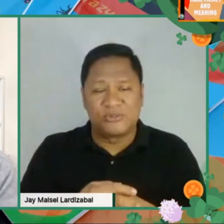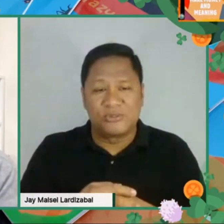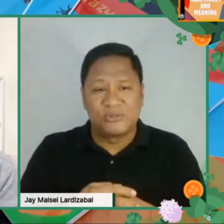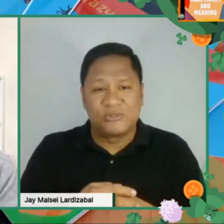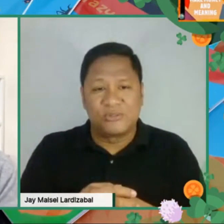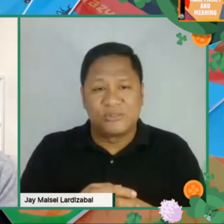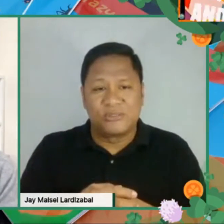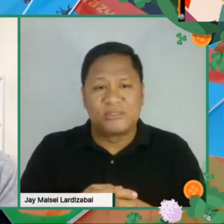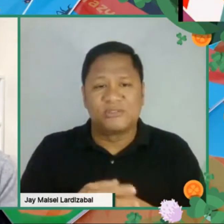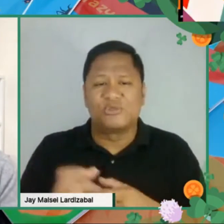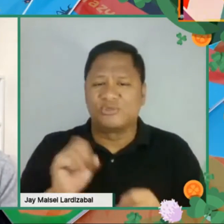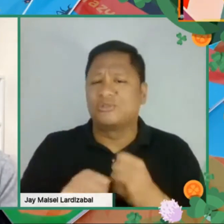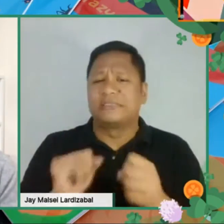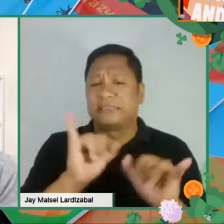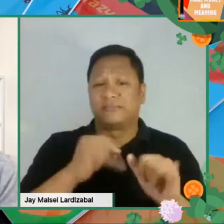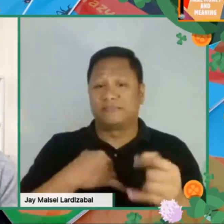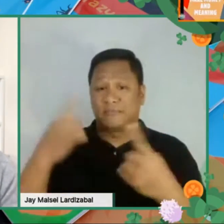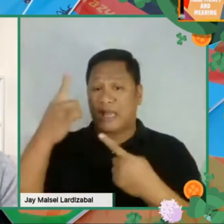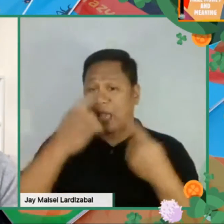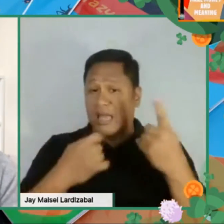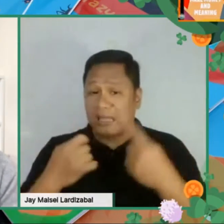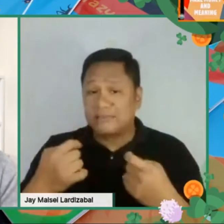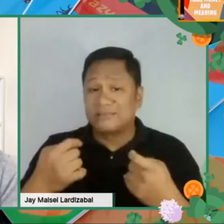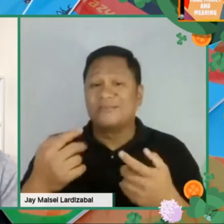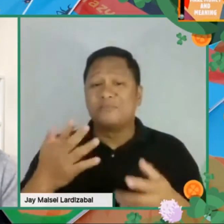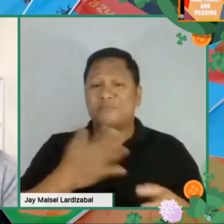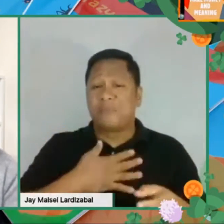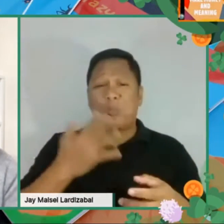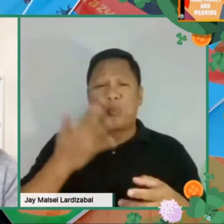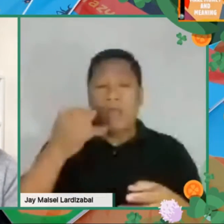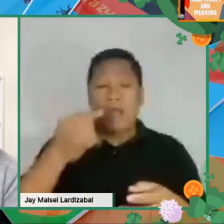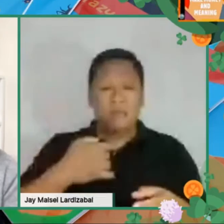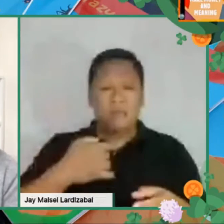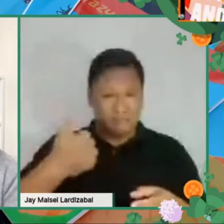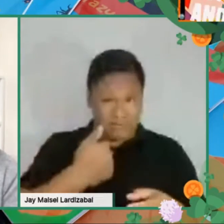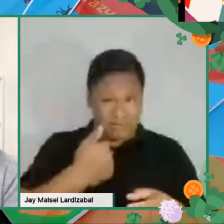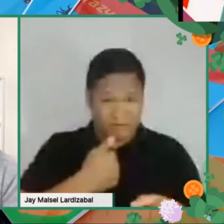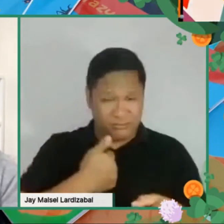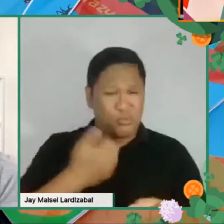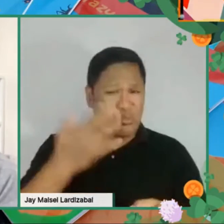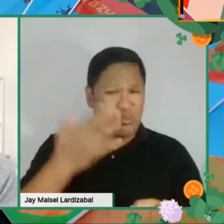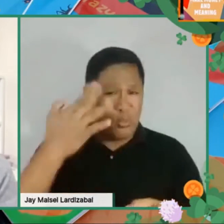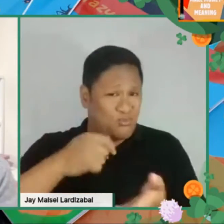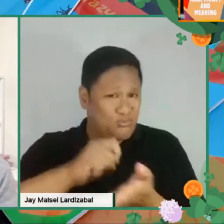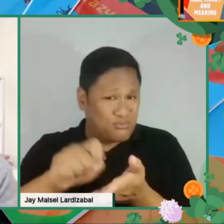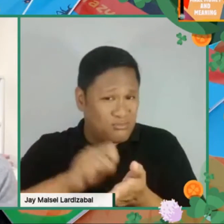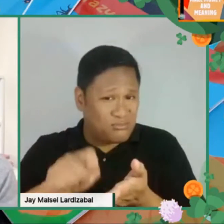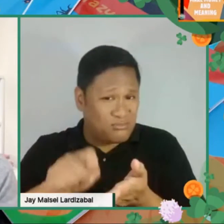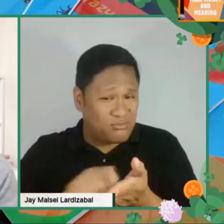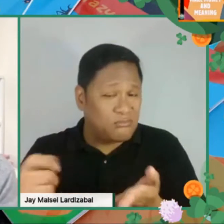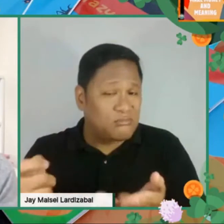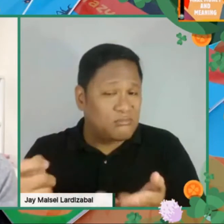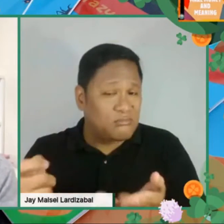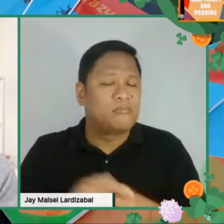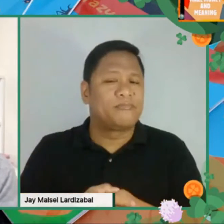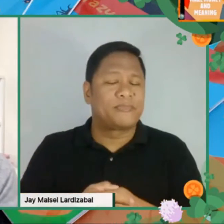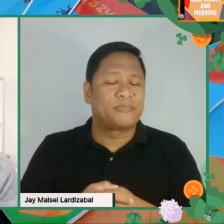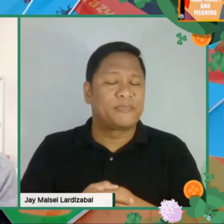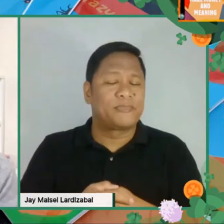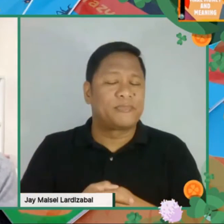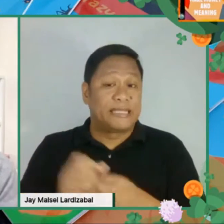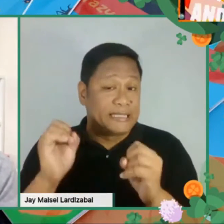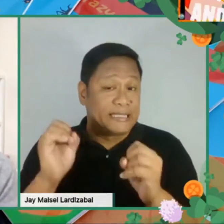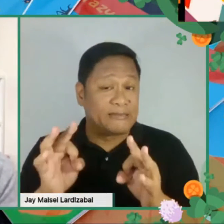multifactorial. Why? Bakit? Anong reason ko, no? Um, I think, kung sa akin